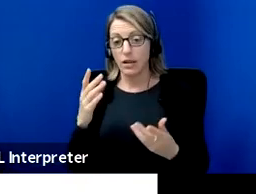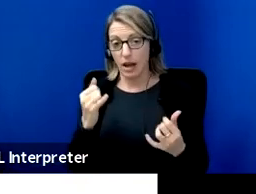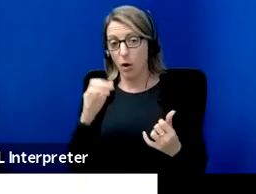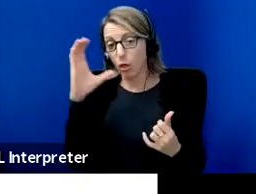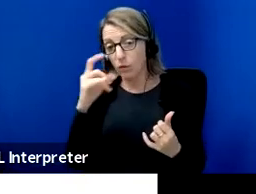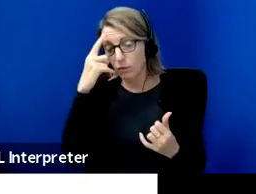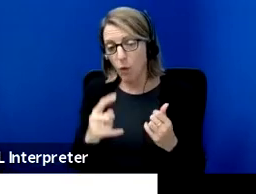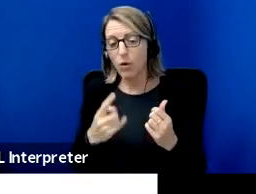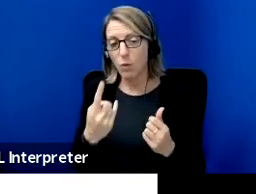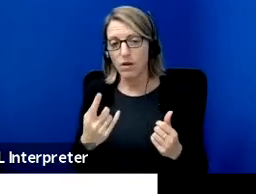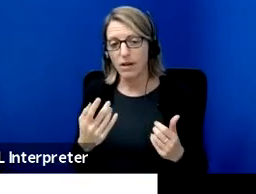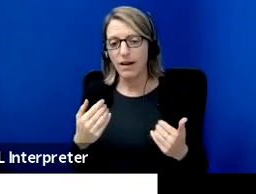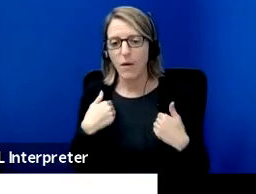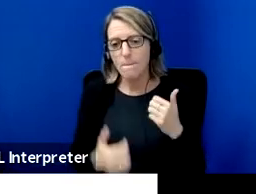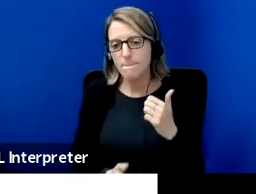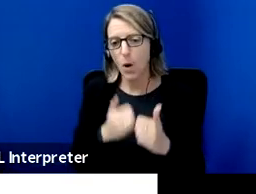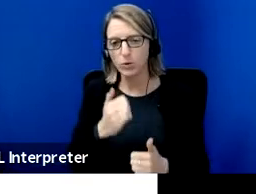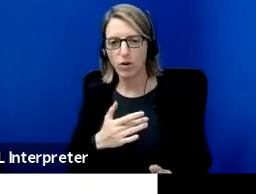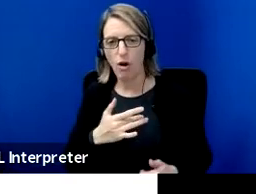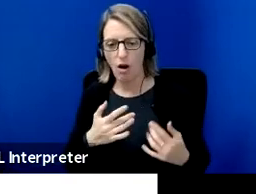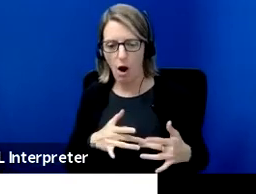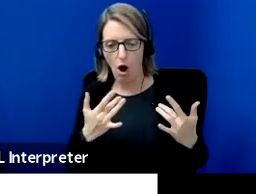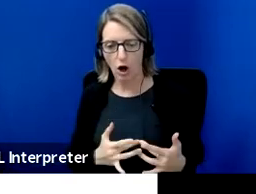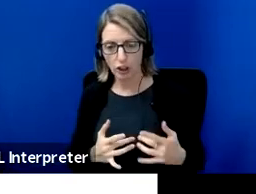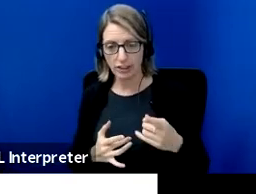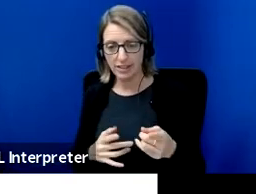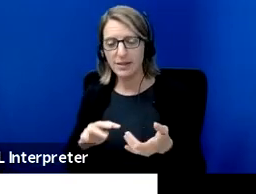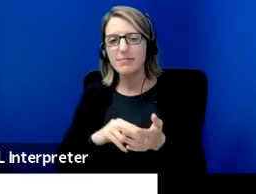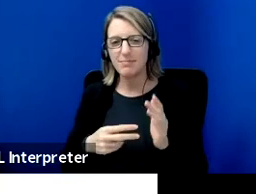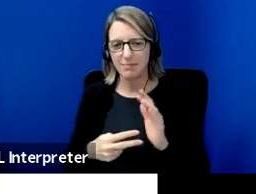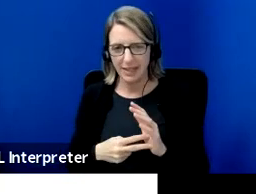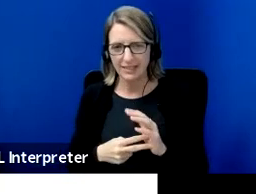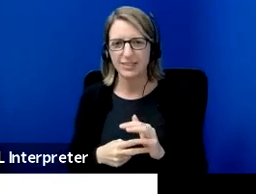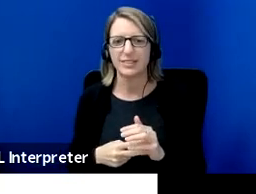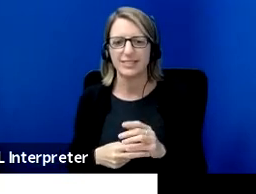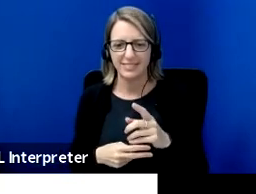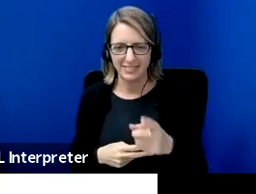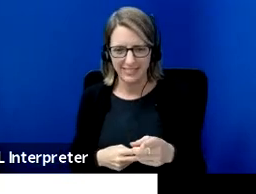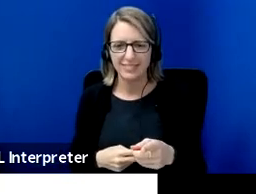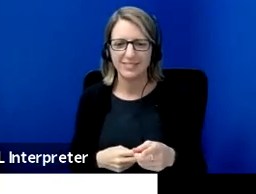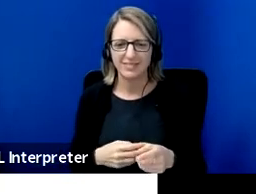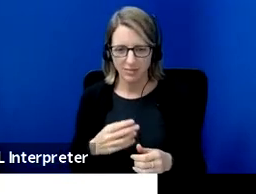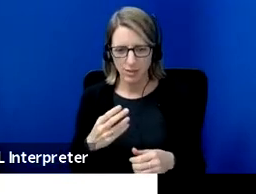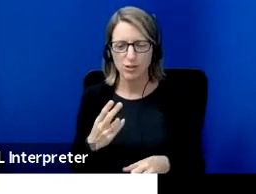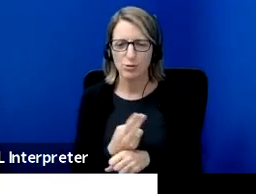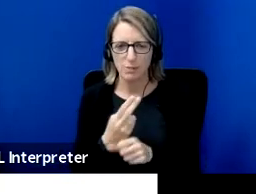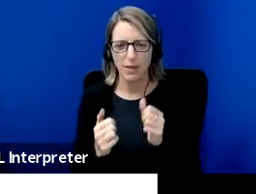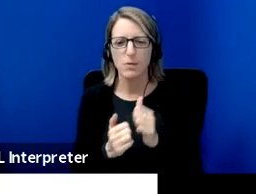being used in a Seesaw class. Remember, the heart means it's been assigned. So this one has